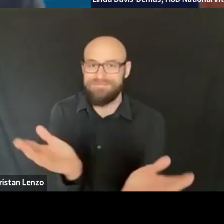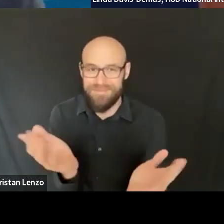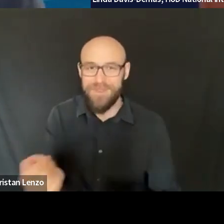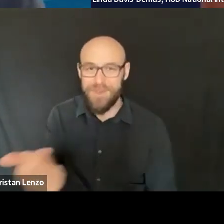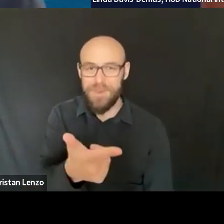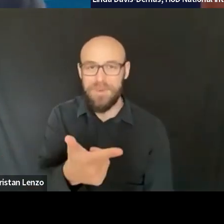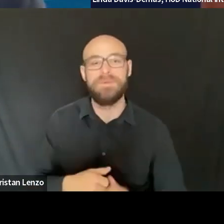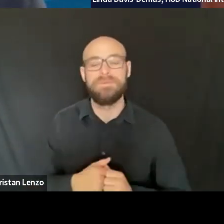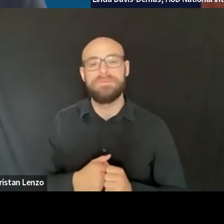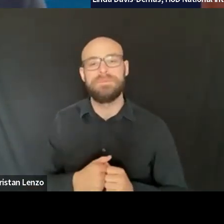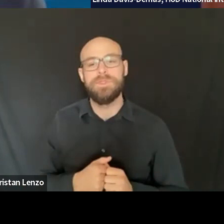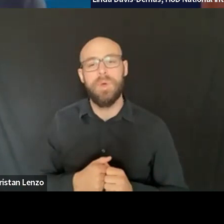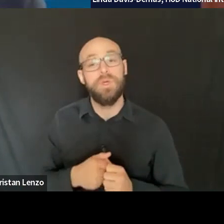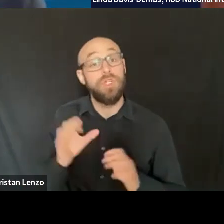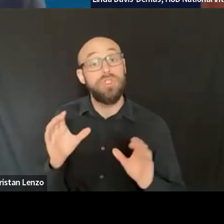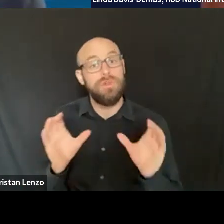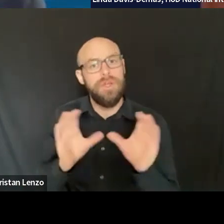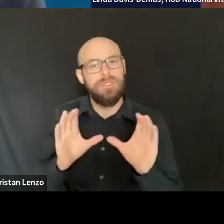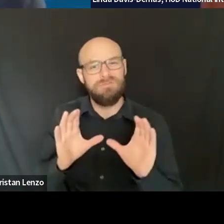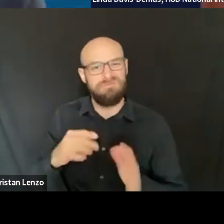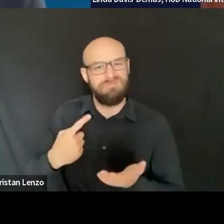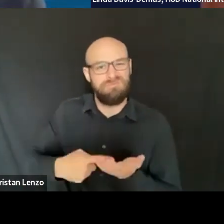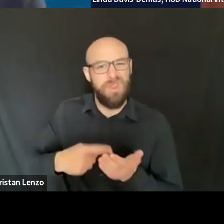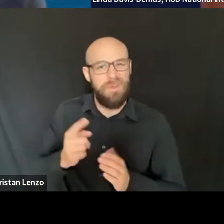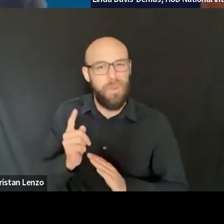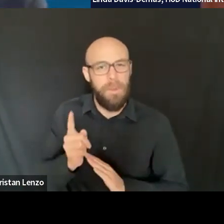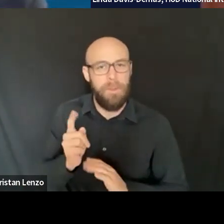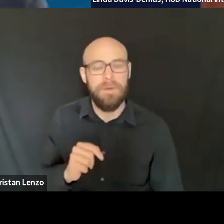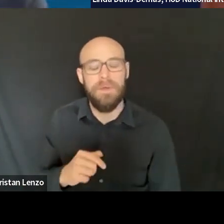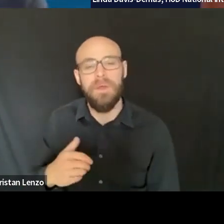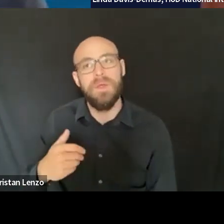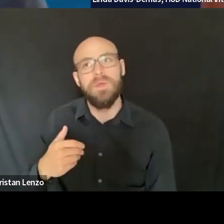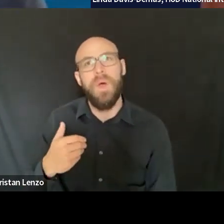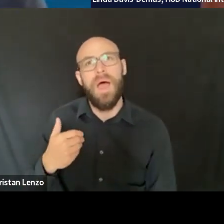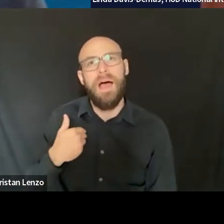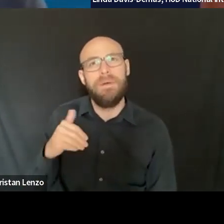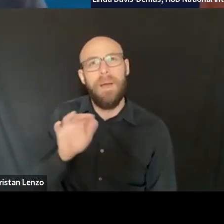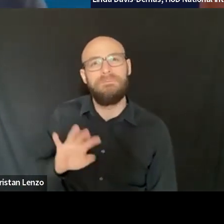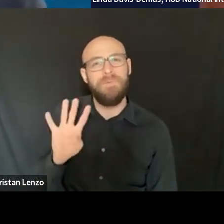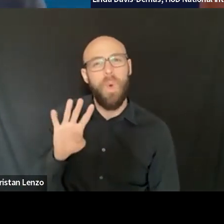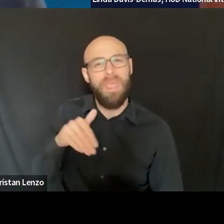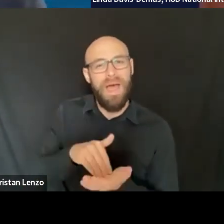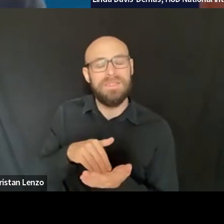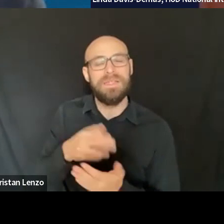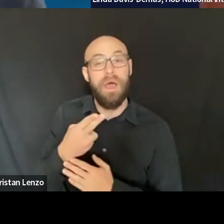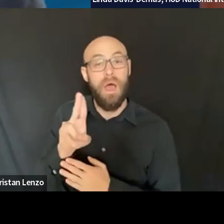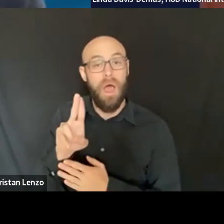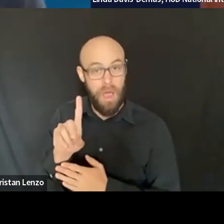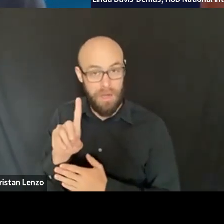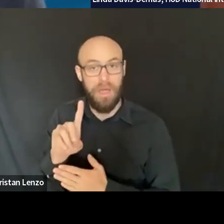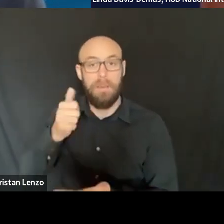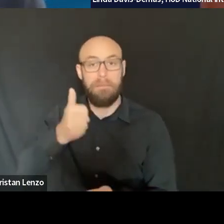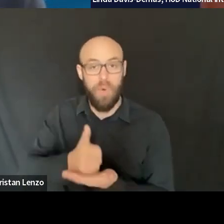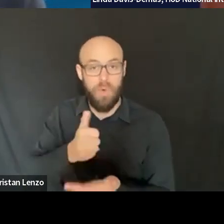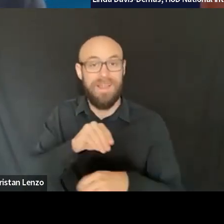certification. I think we have approximately 4,000 HUD-approved counselors working at